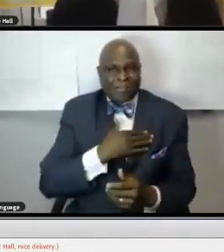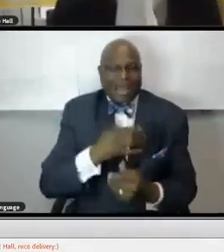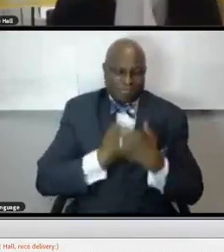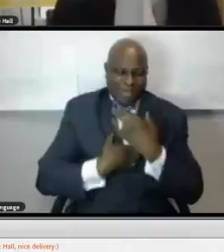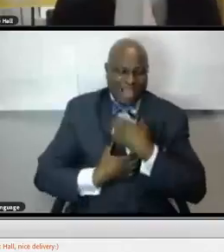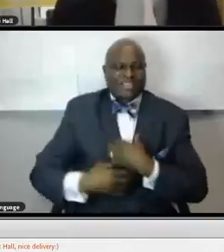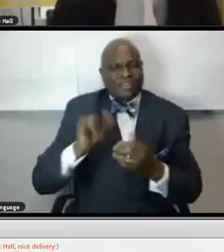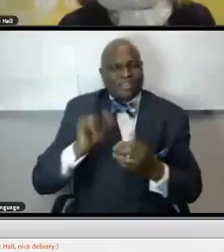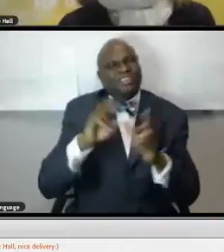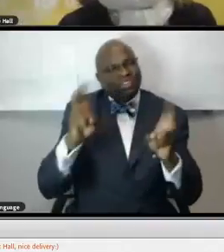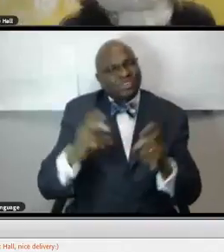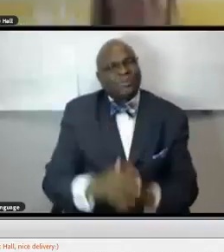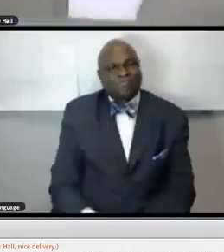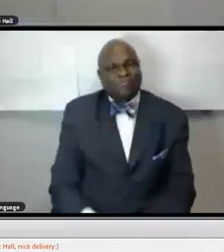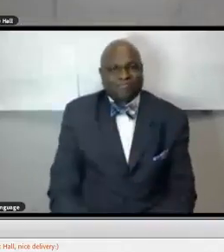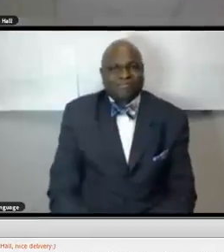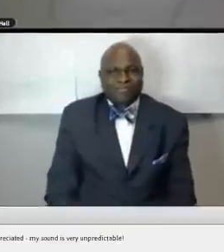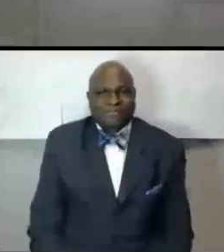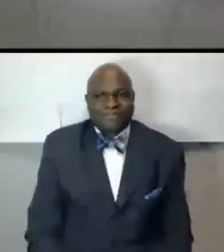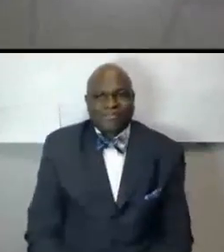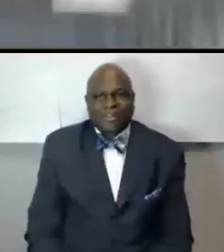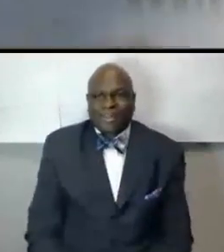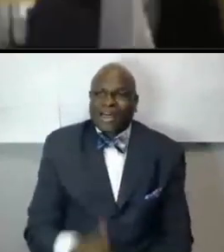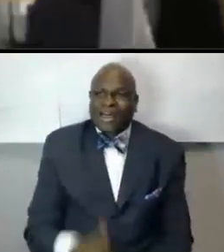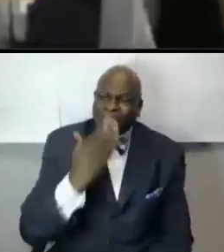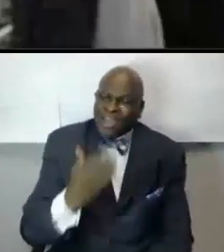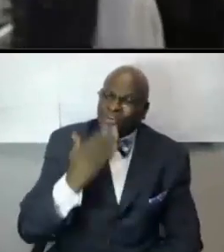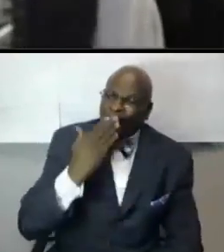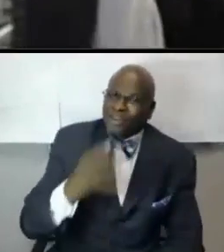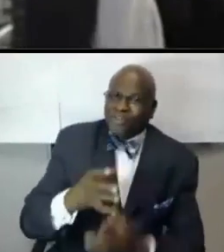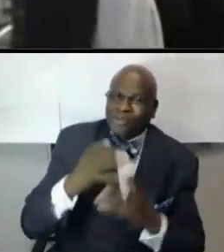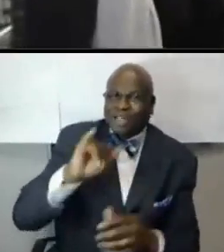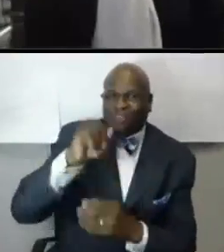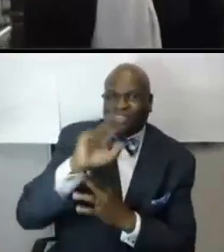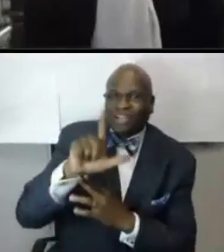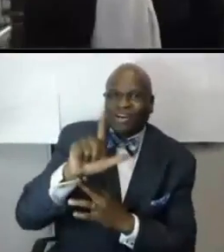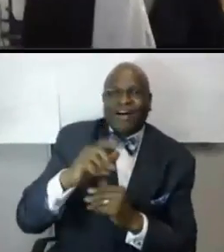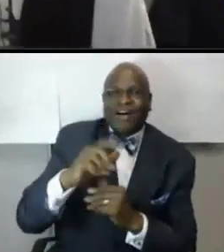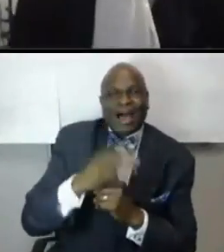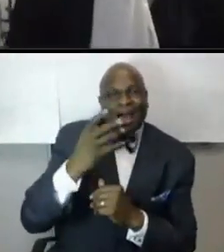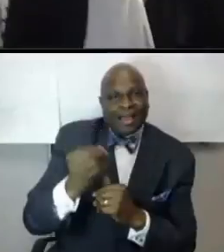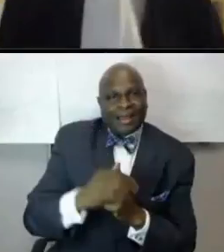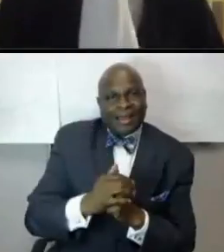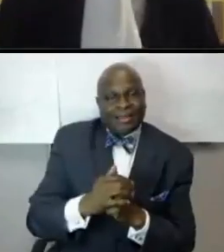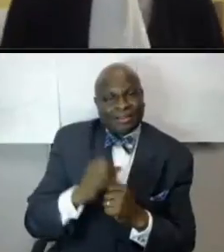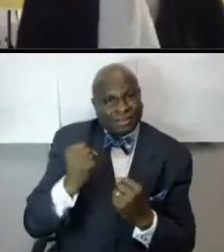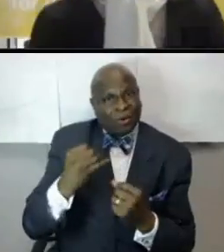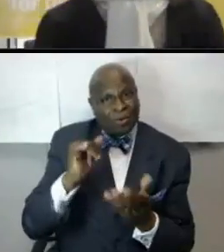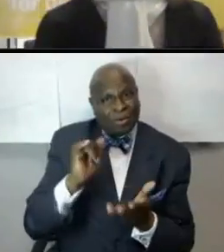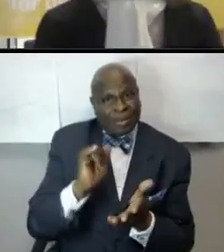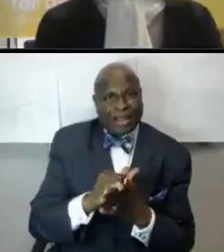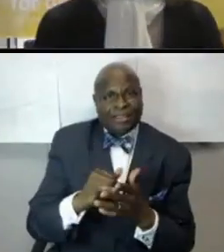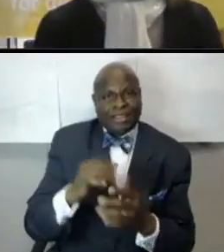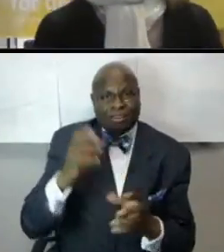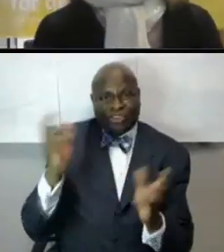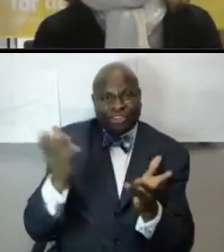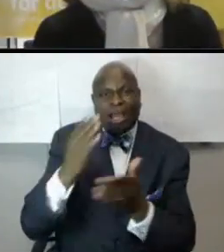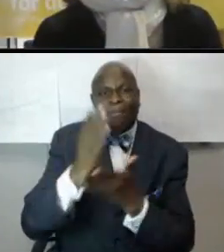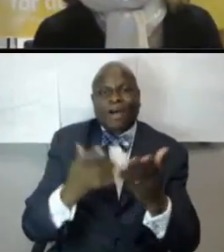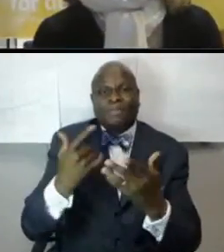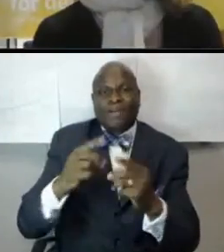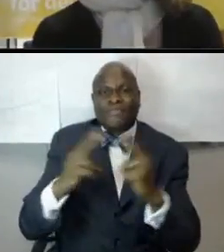for this issue. Thank you. Thank you very much, Jill. And so the chat pod has